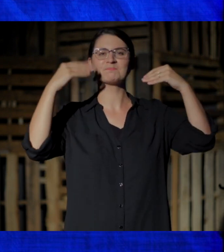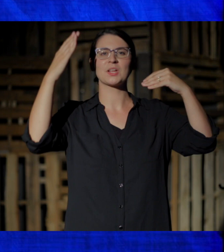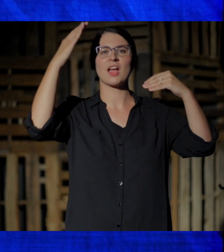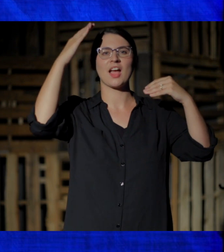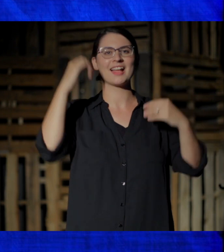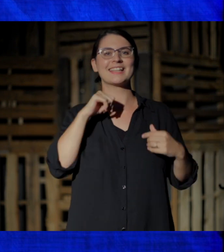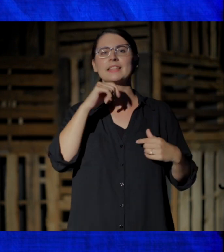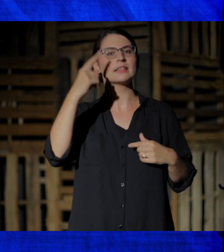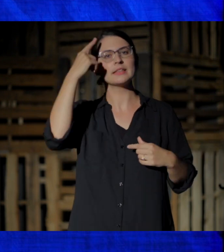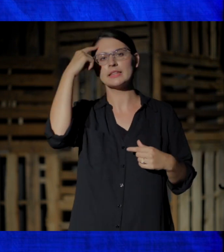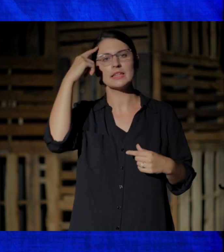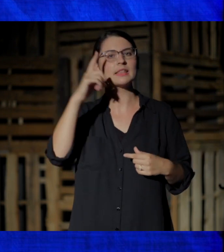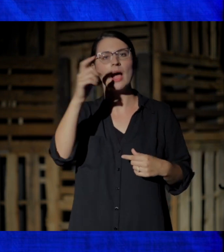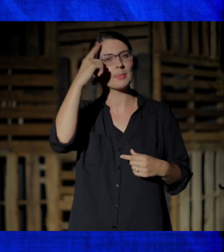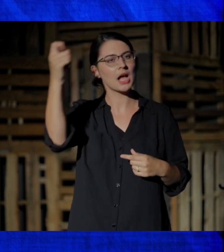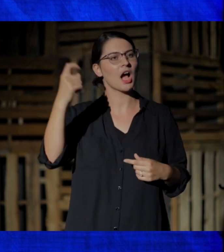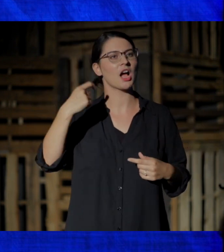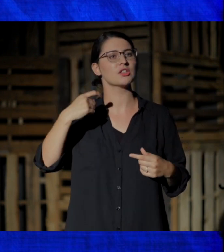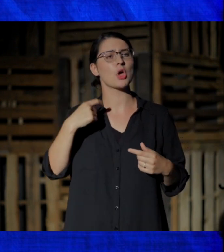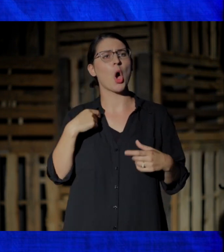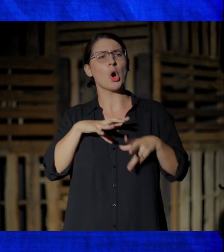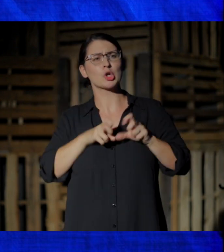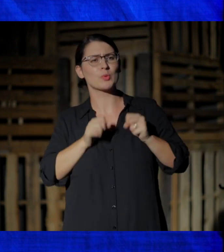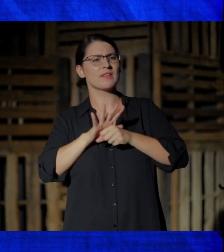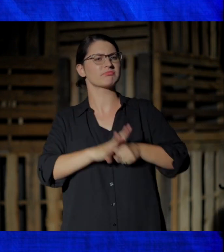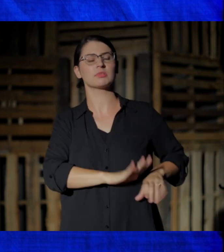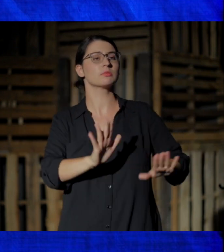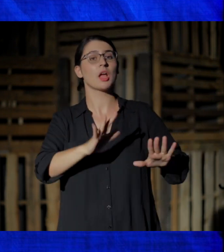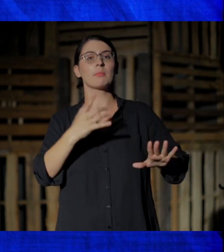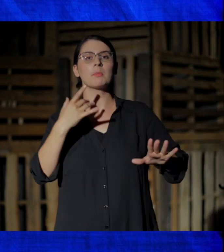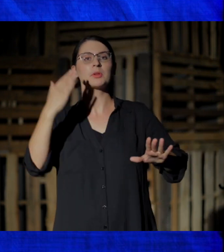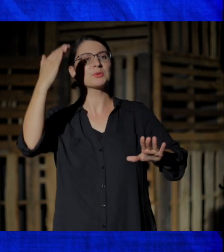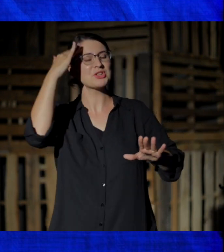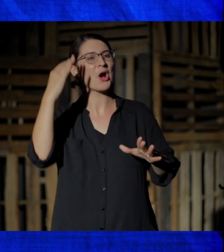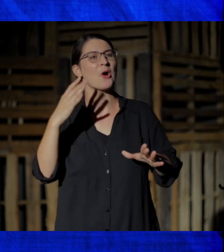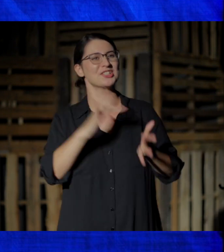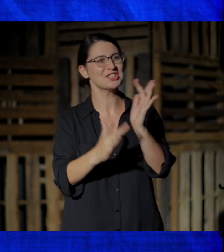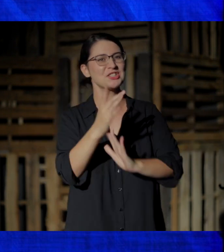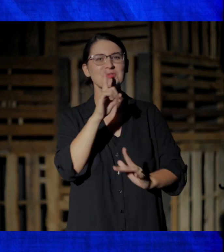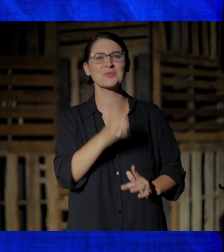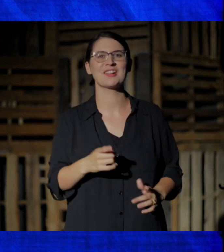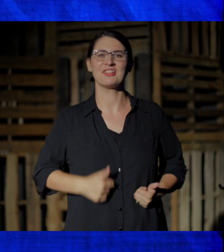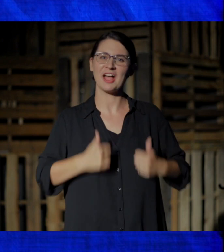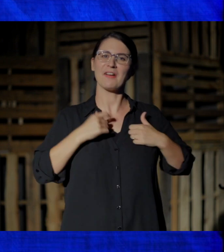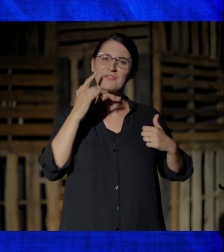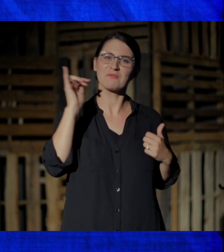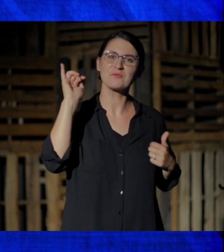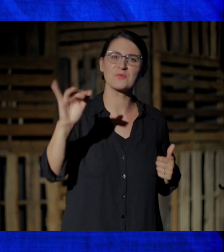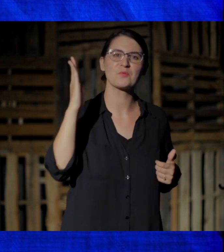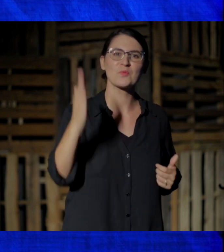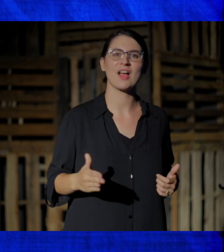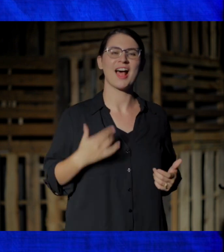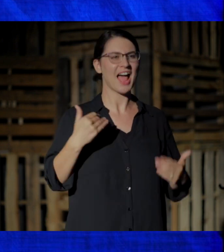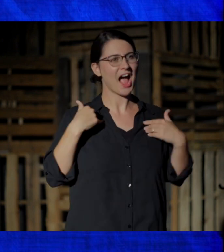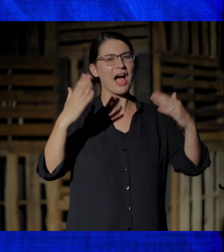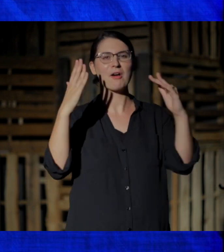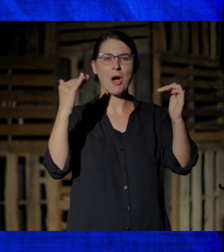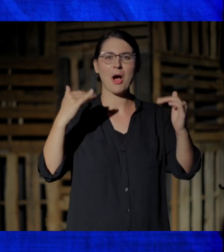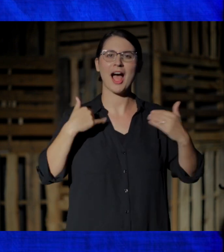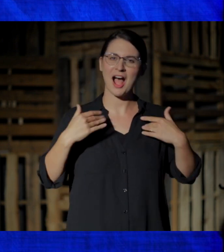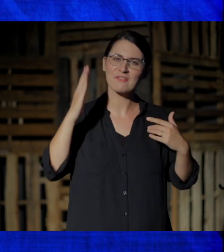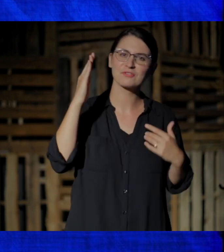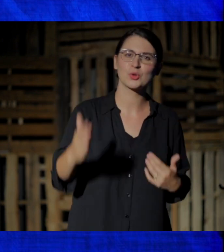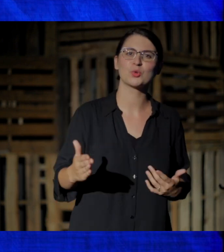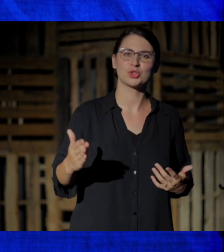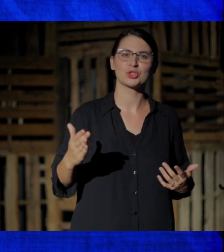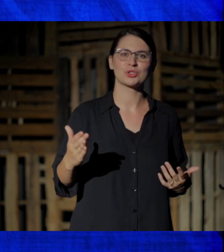smile about. Jesus is real, life is eternal, and I've got a hope and a future. I've always got something to smile